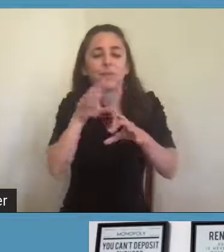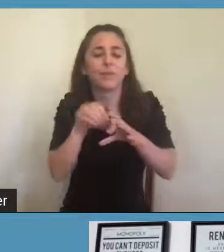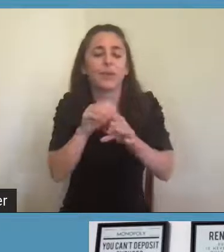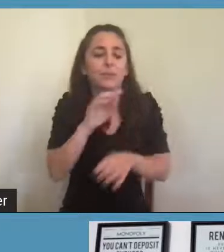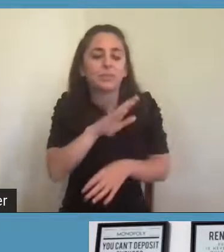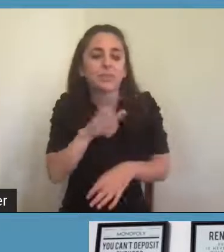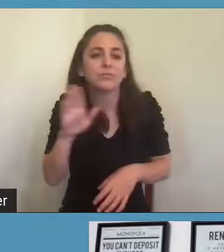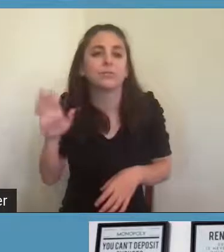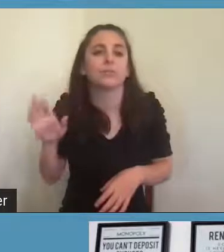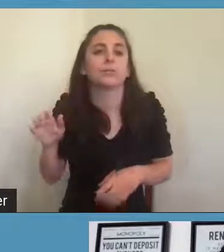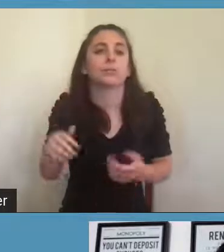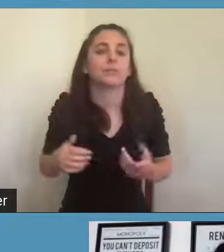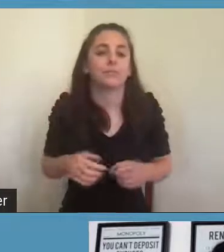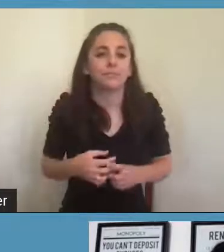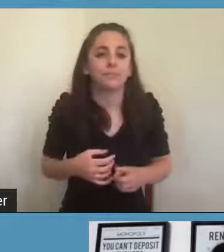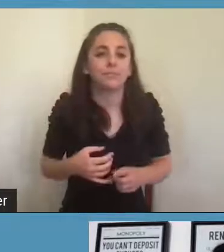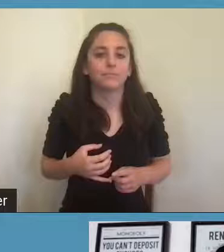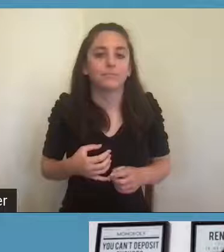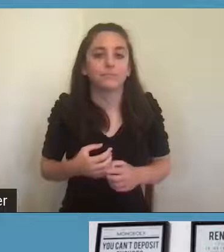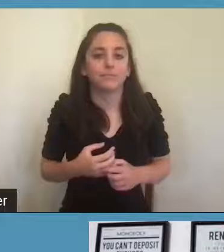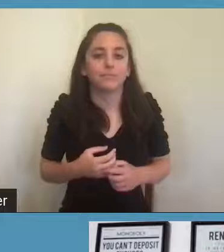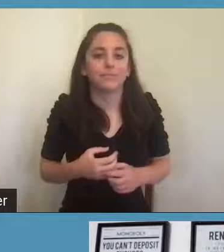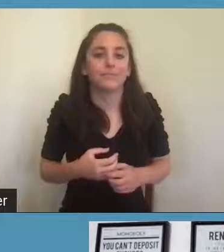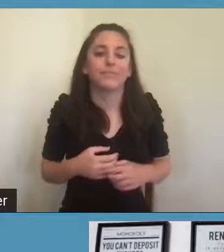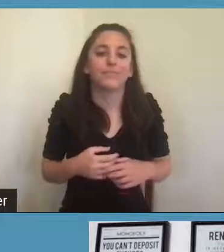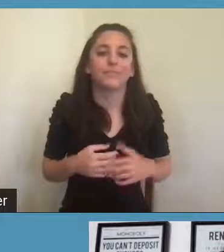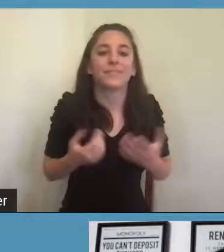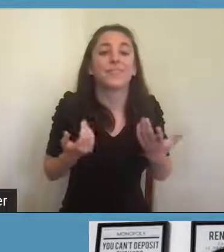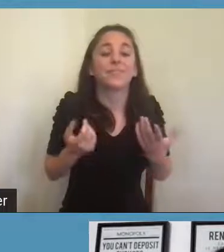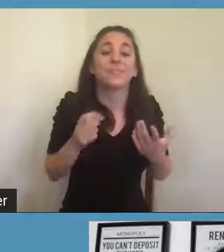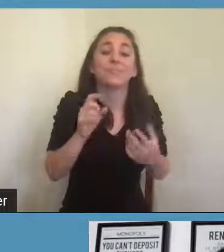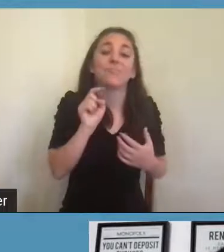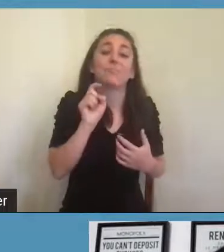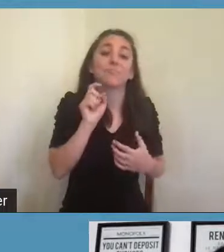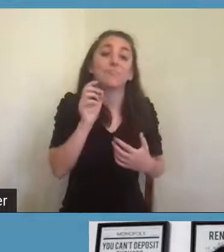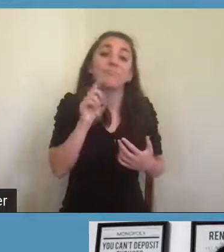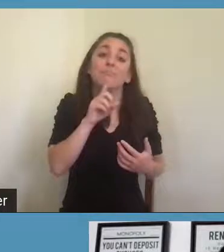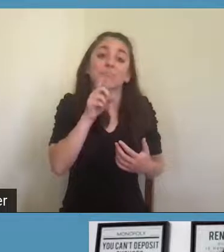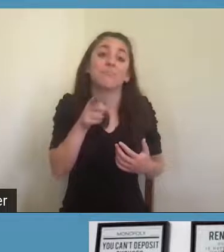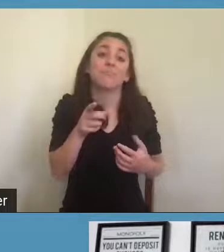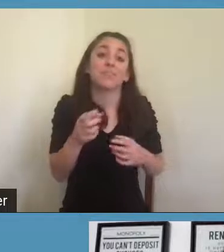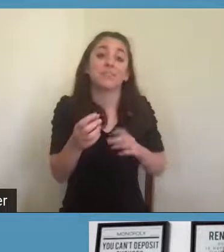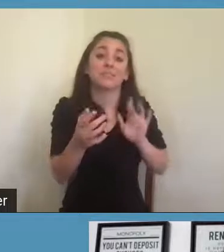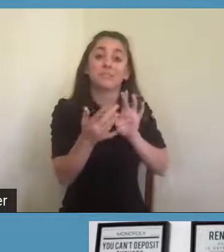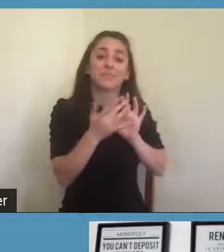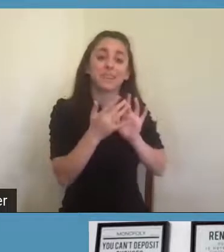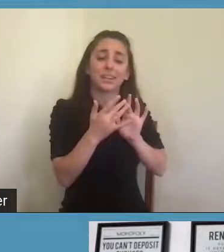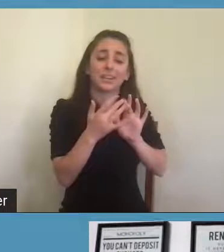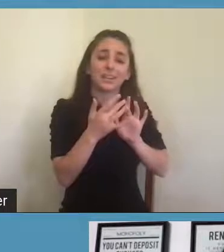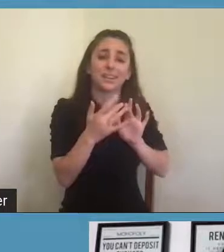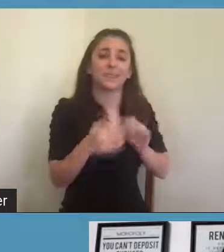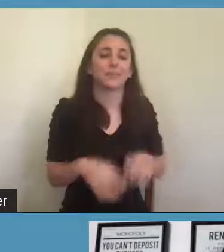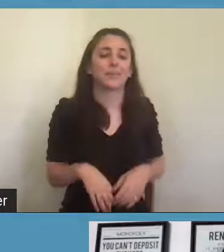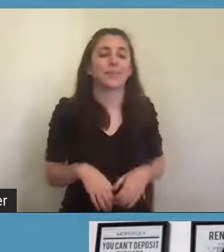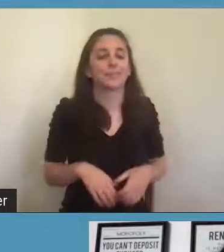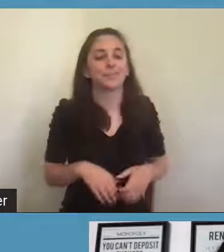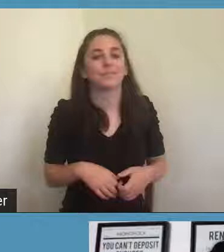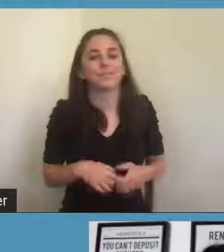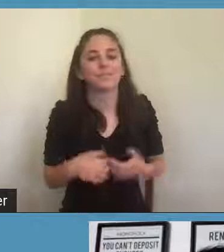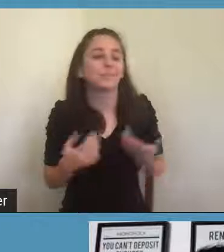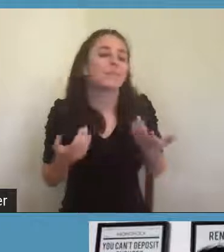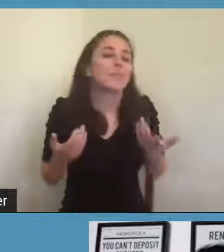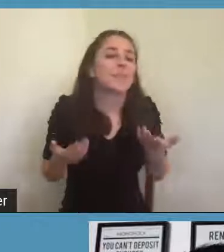So take me up on it, because I will bet that probably only 2 of you do. And that's